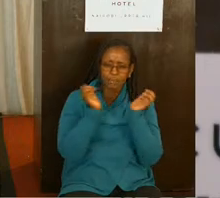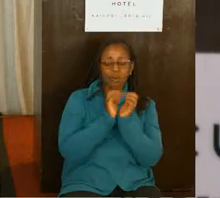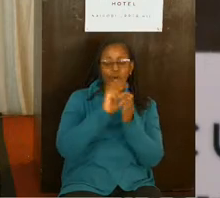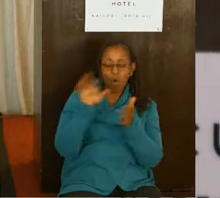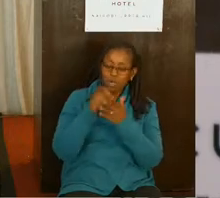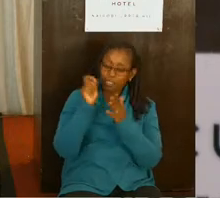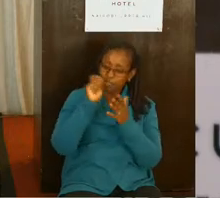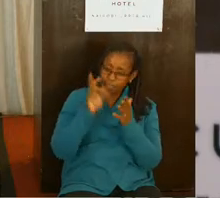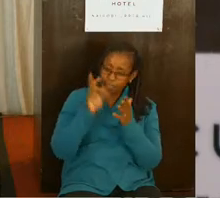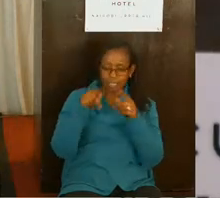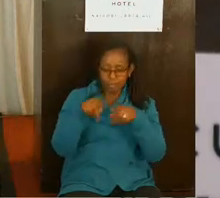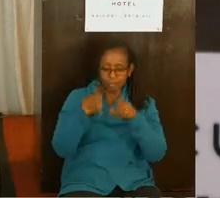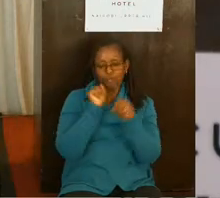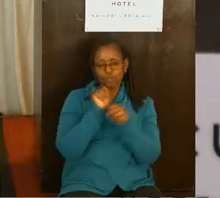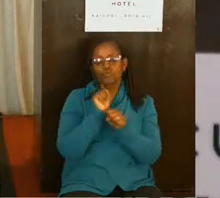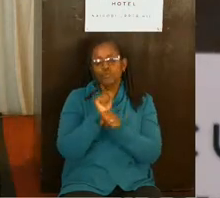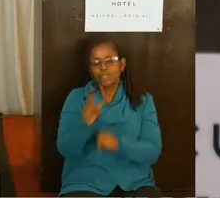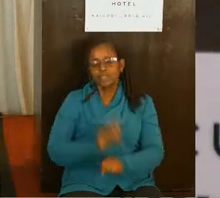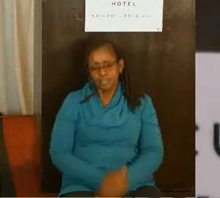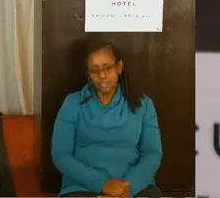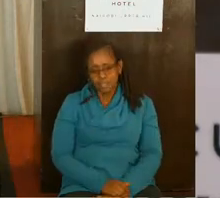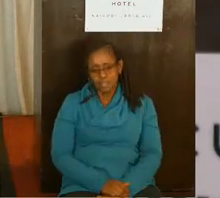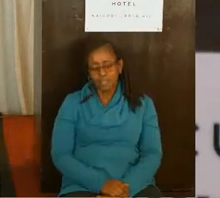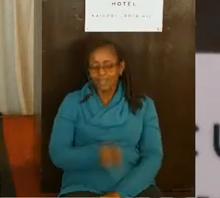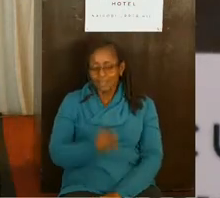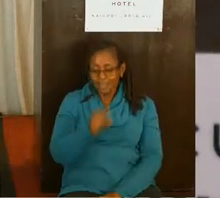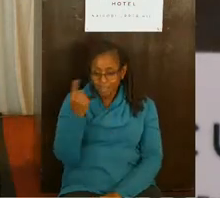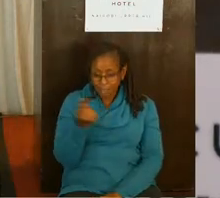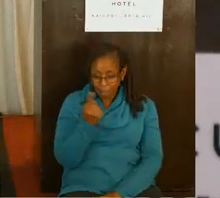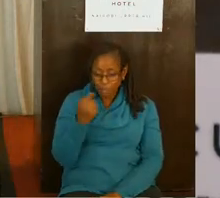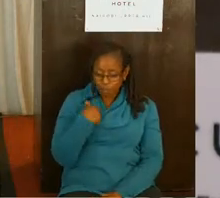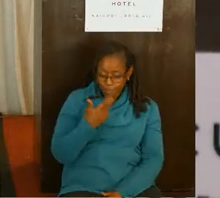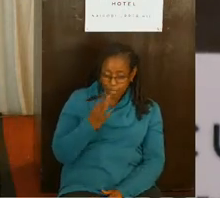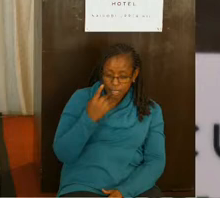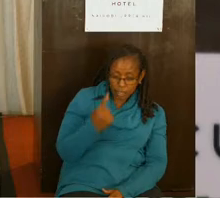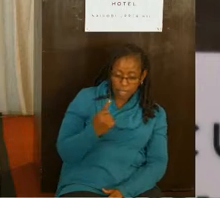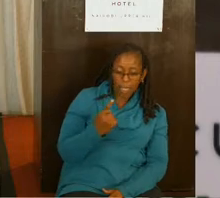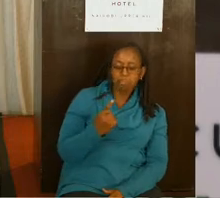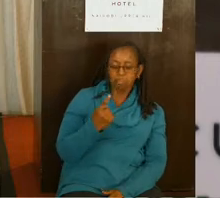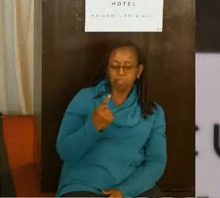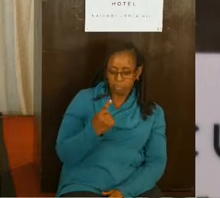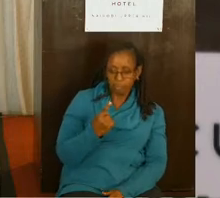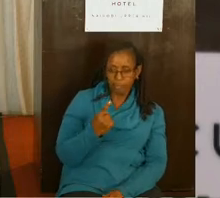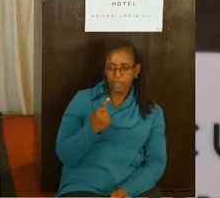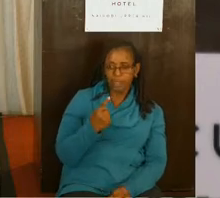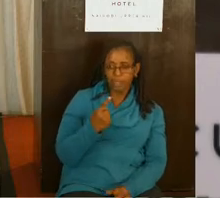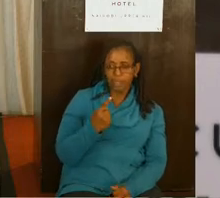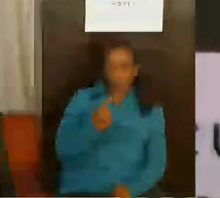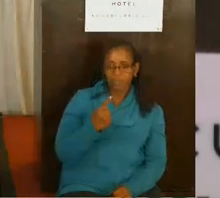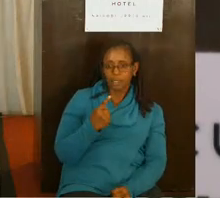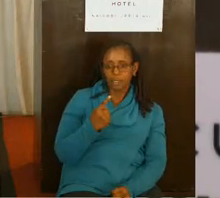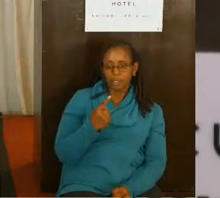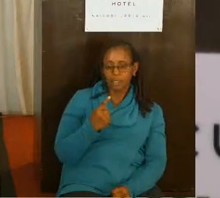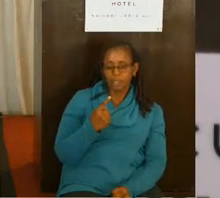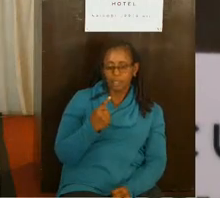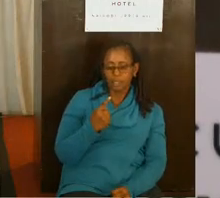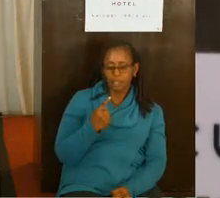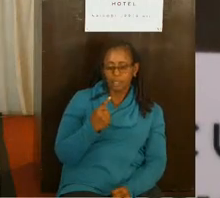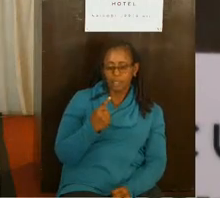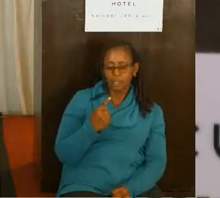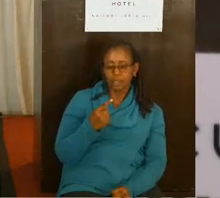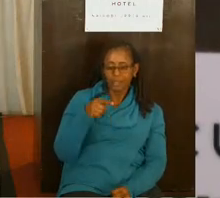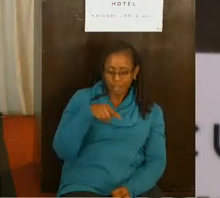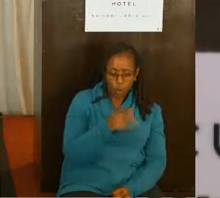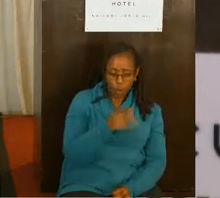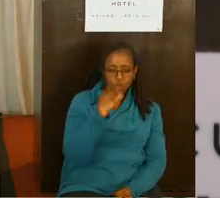participating in Collective punishment and this is something we've seen that our security apparatus doing they go to